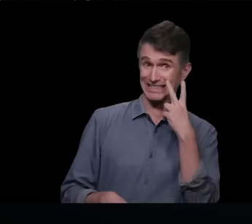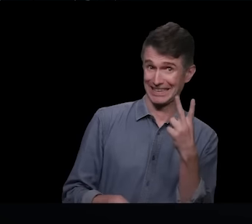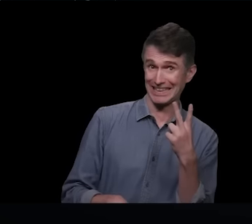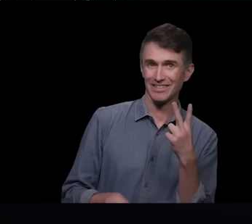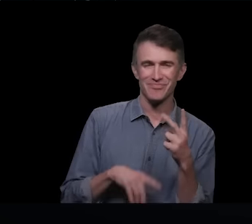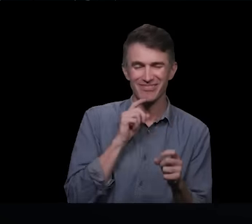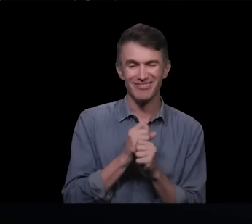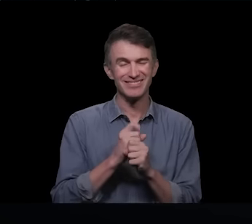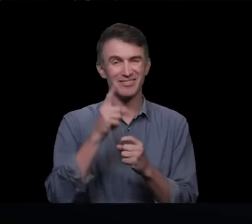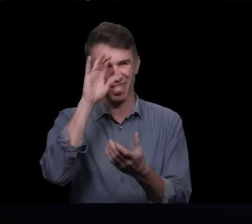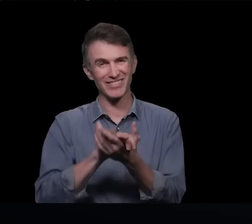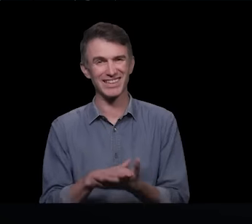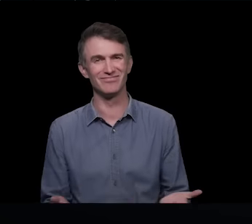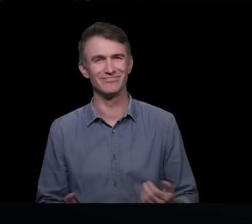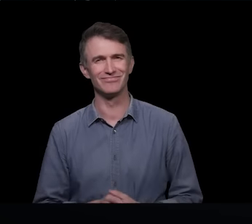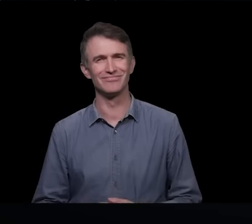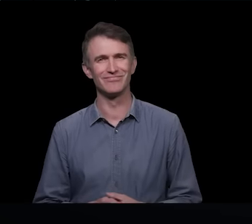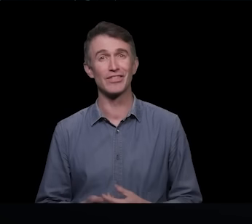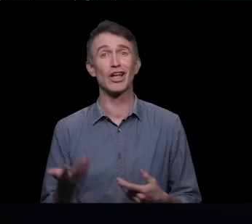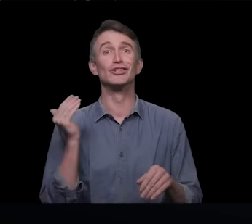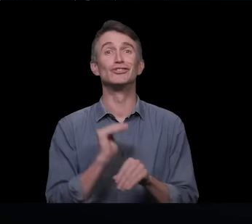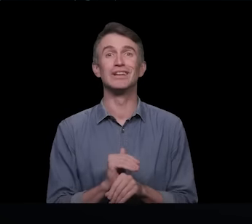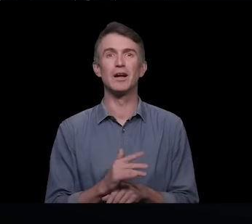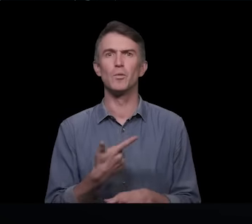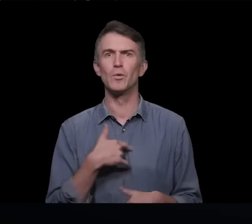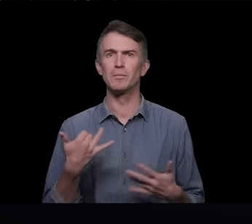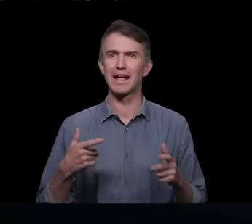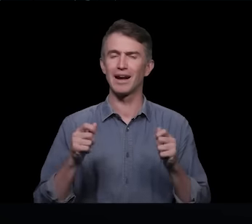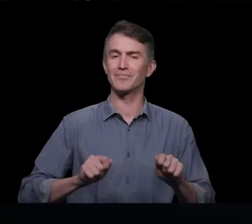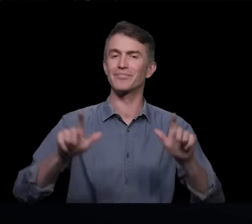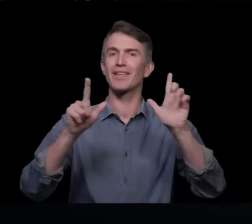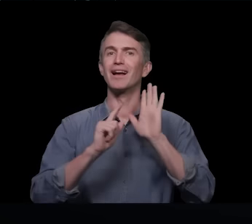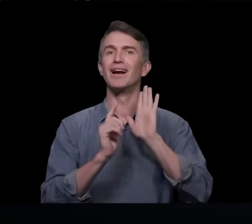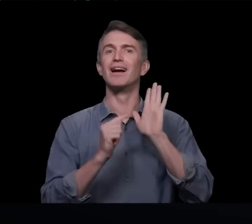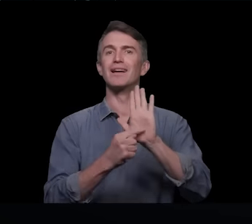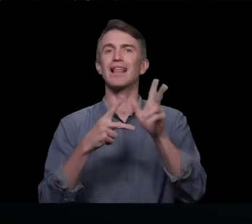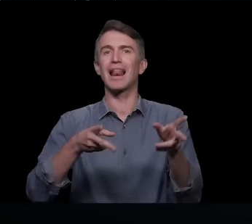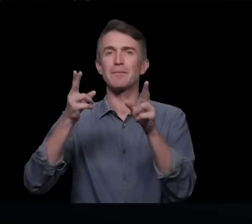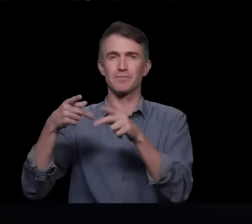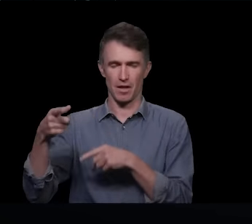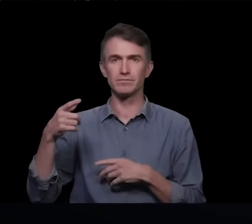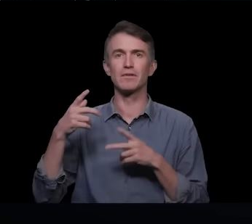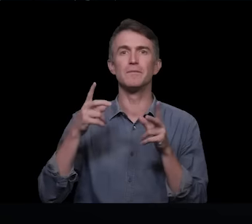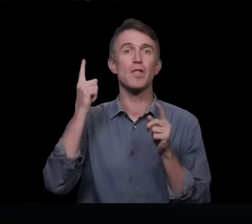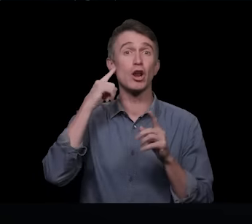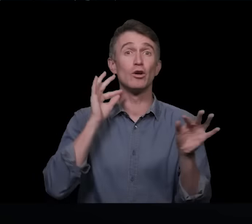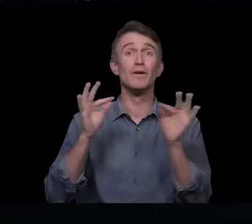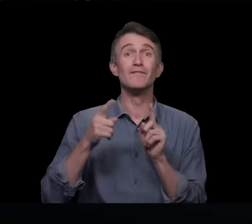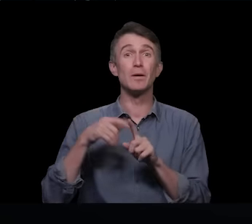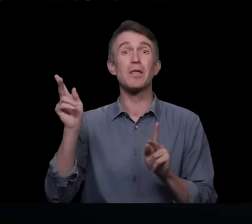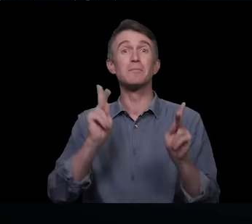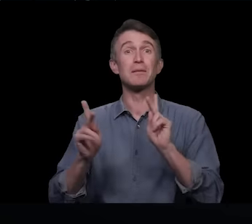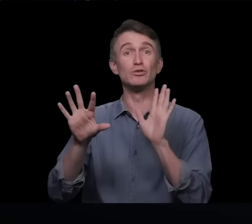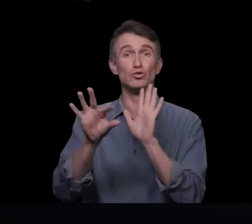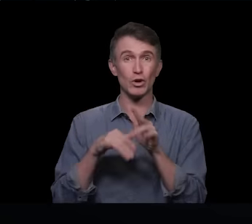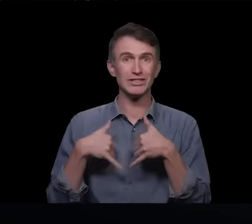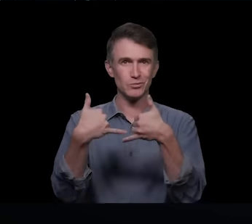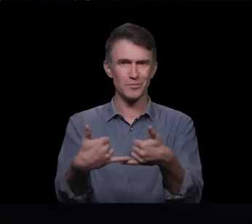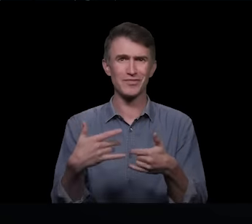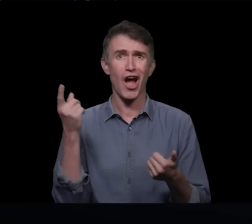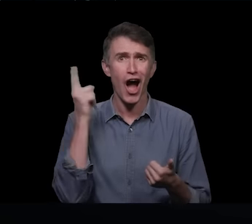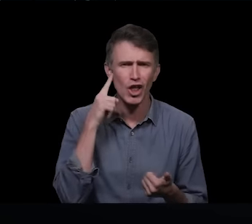Sometimes not seeing is believing. Tonight, we've played clips of the Audio Description People's Choice Award